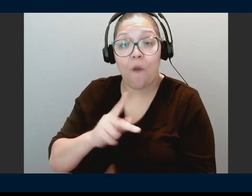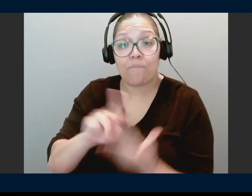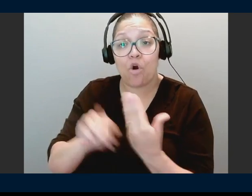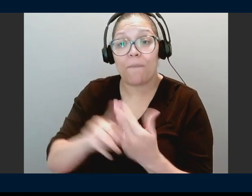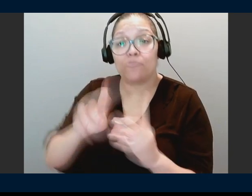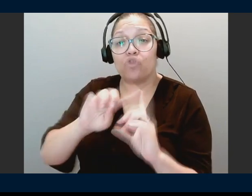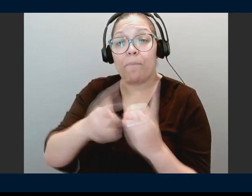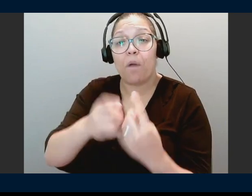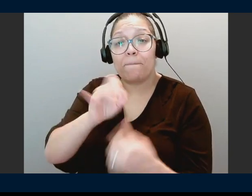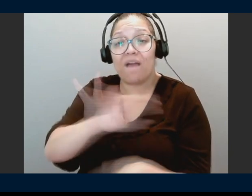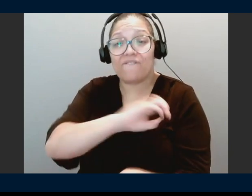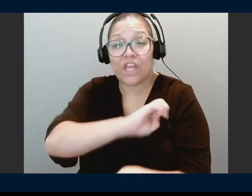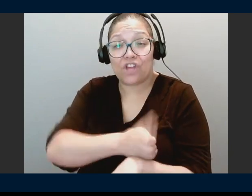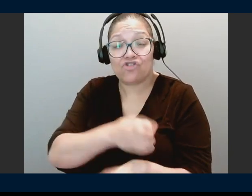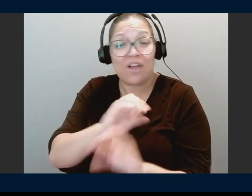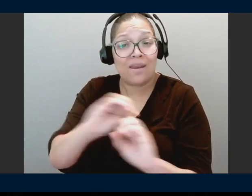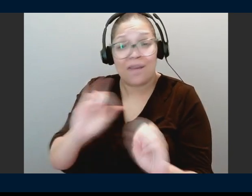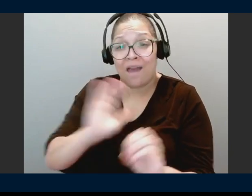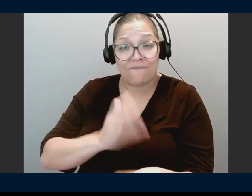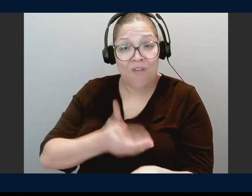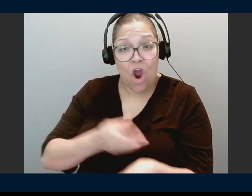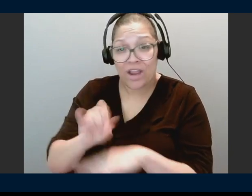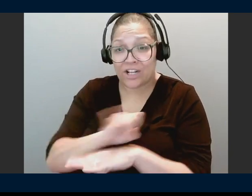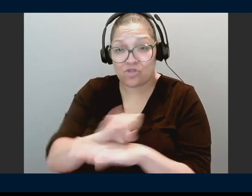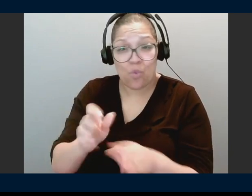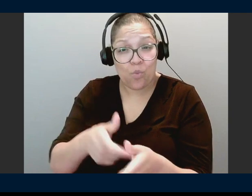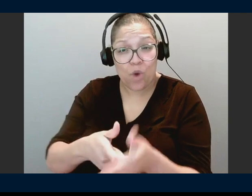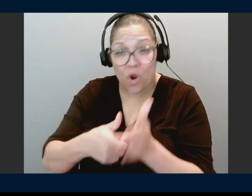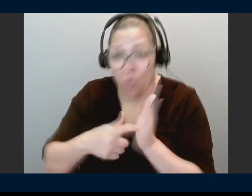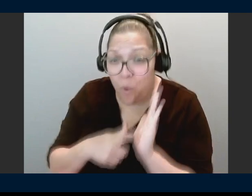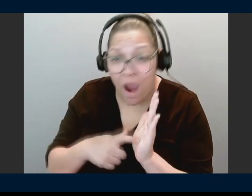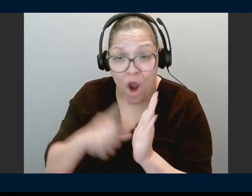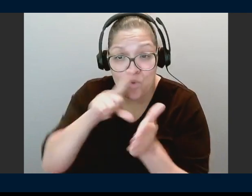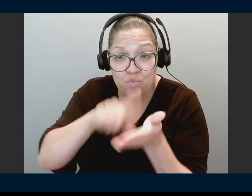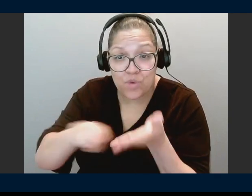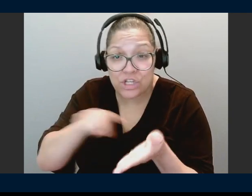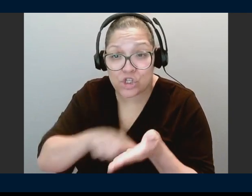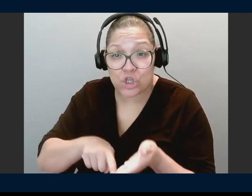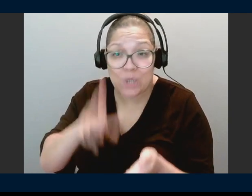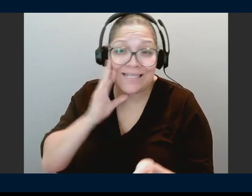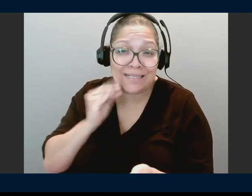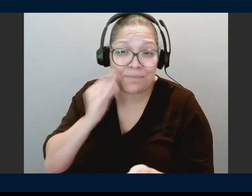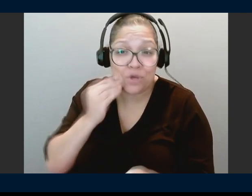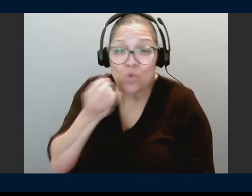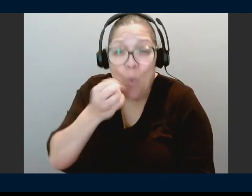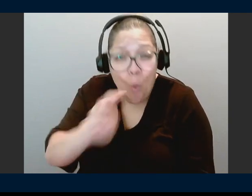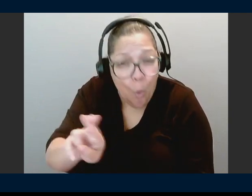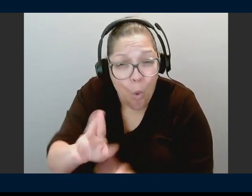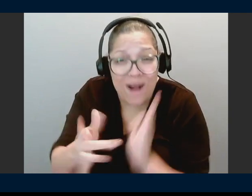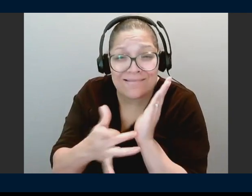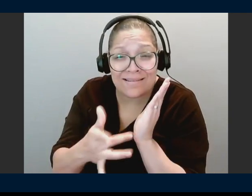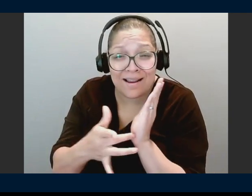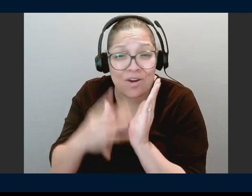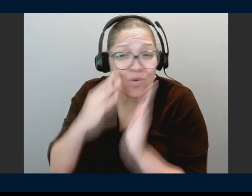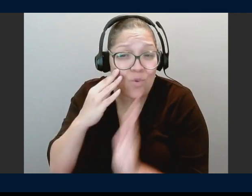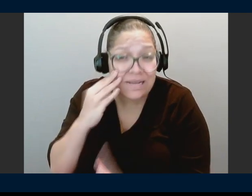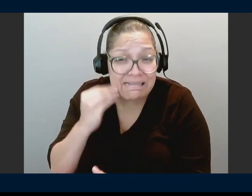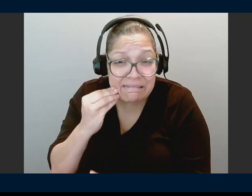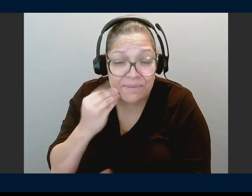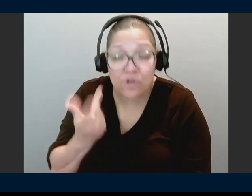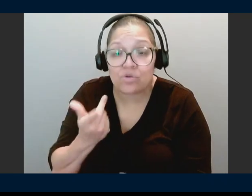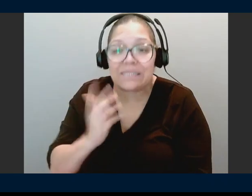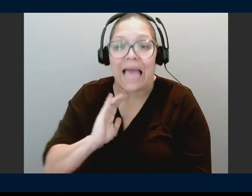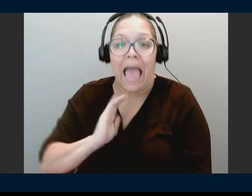of our internships require research experience or technical experience. So